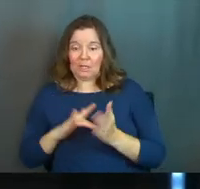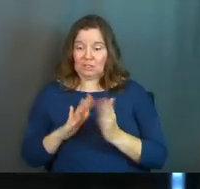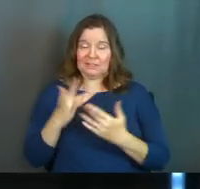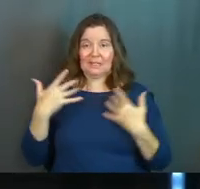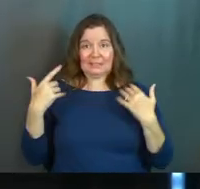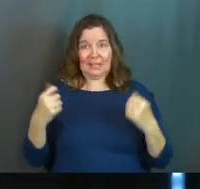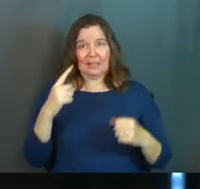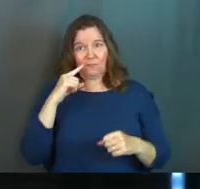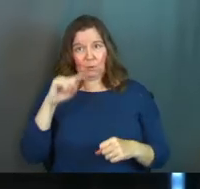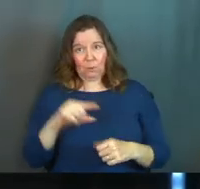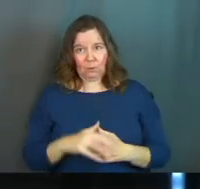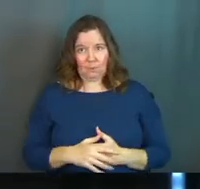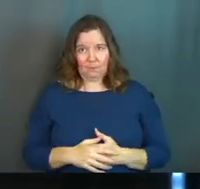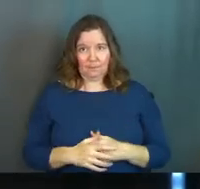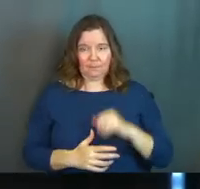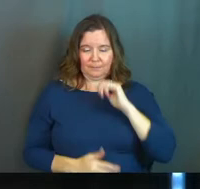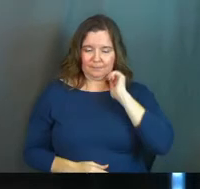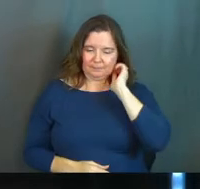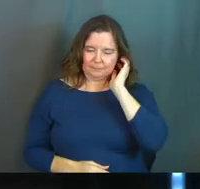has healing for you.